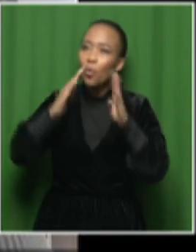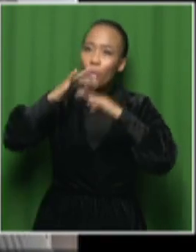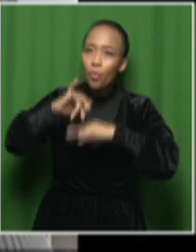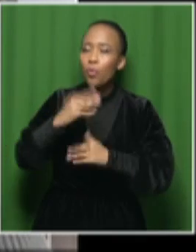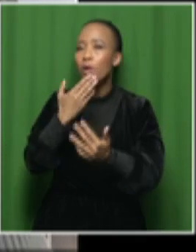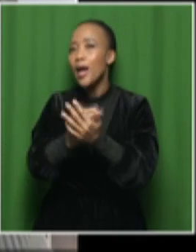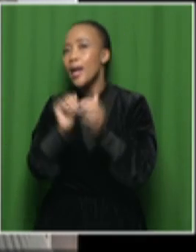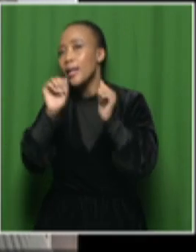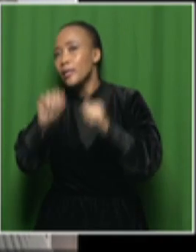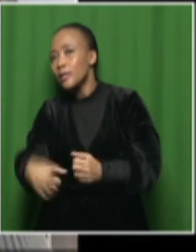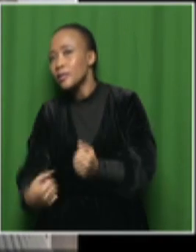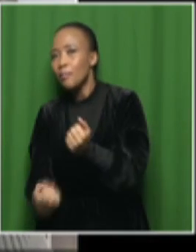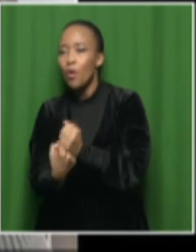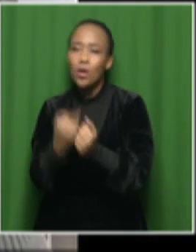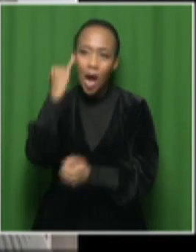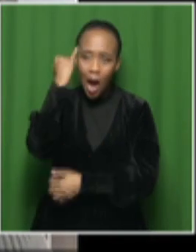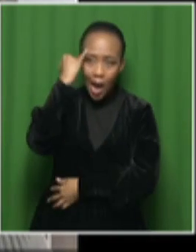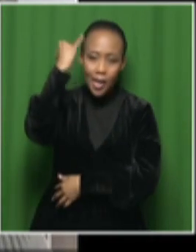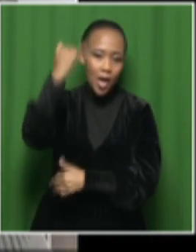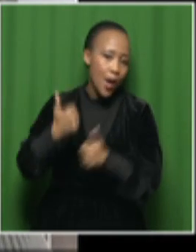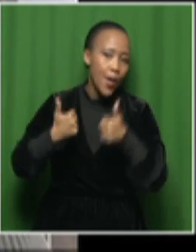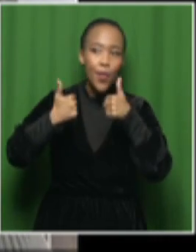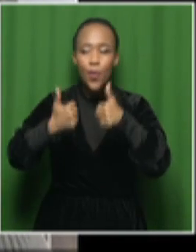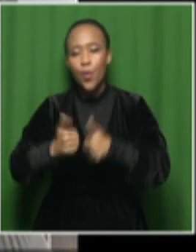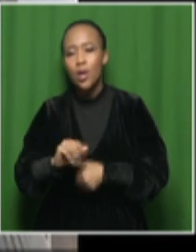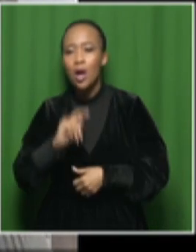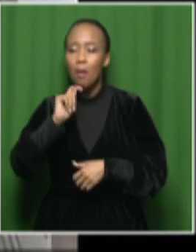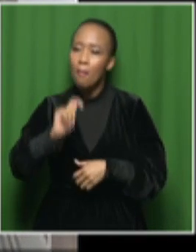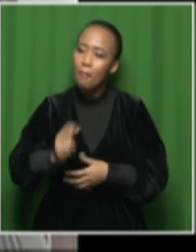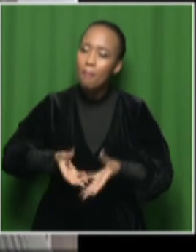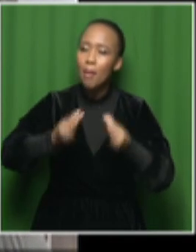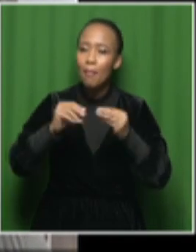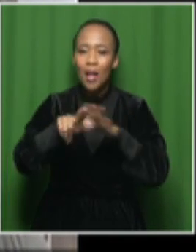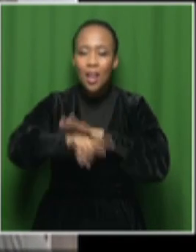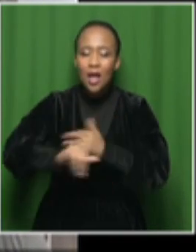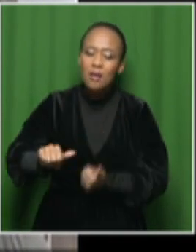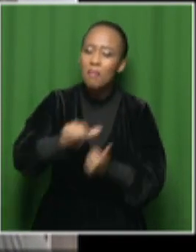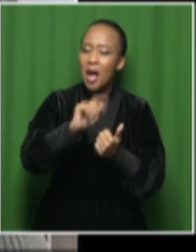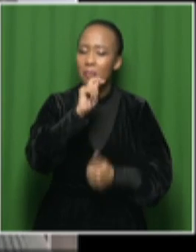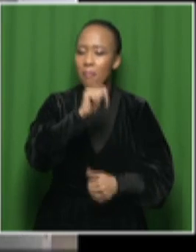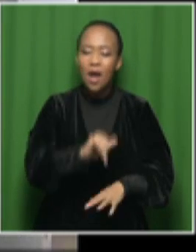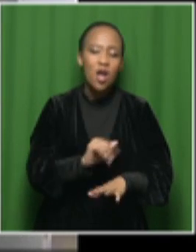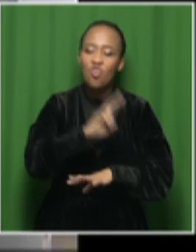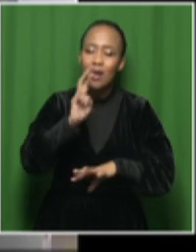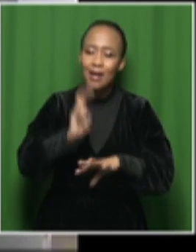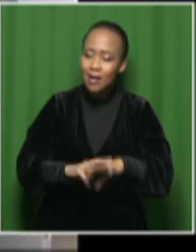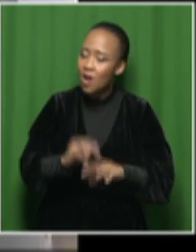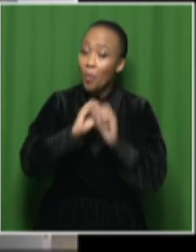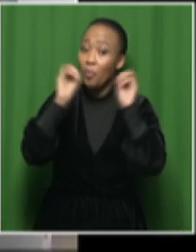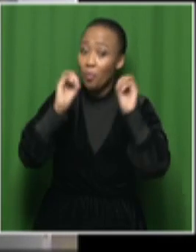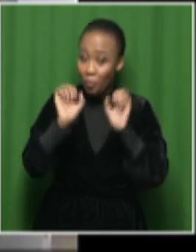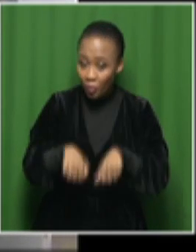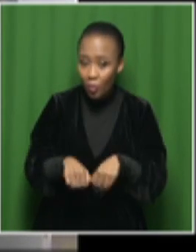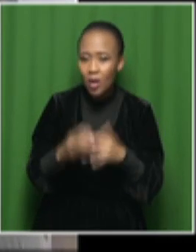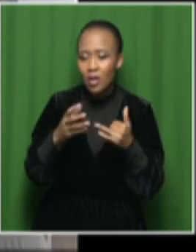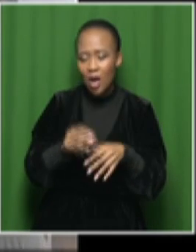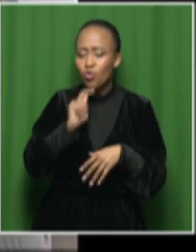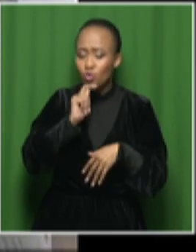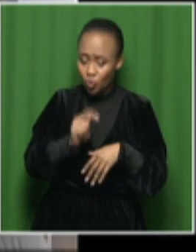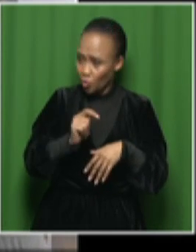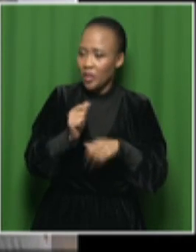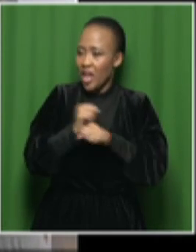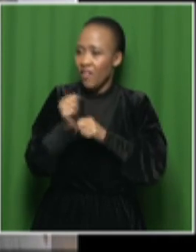this is a good idea, the expropriation of land without compensation and the nationalization of land in South Africa. It can happen in